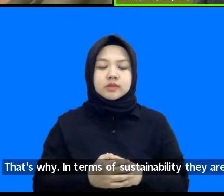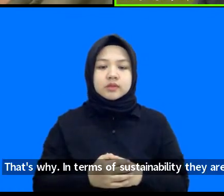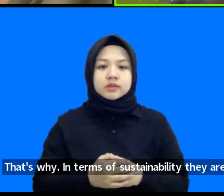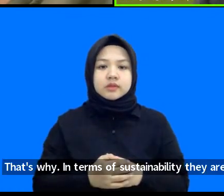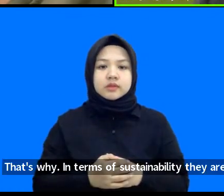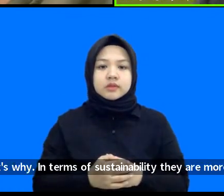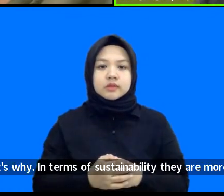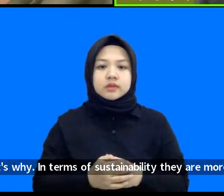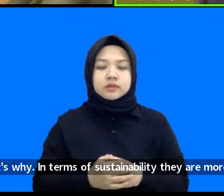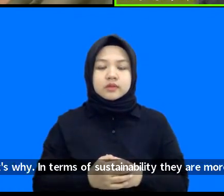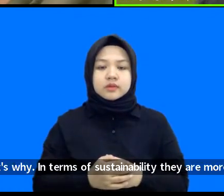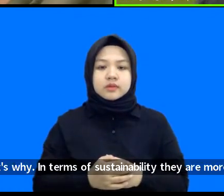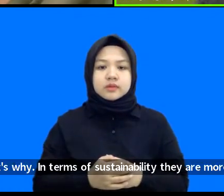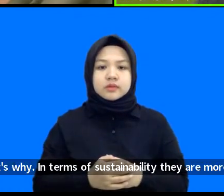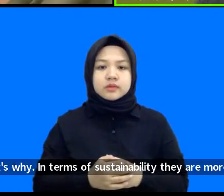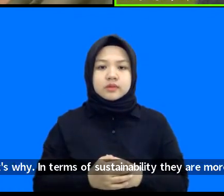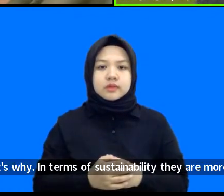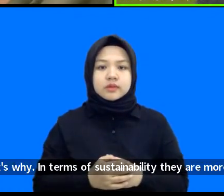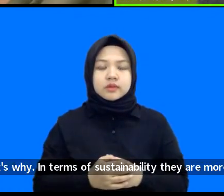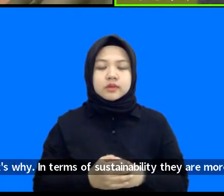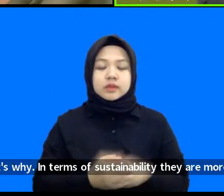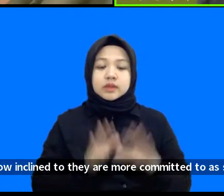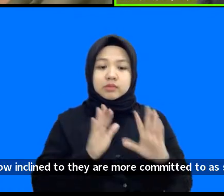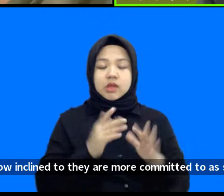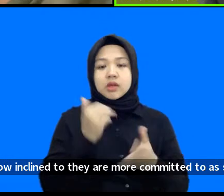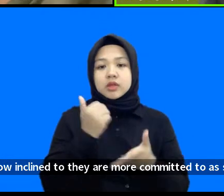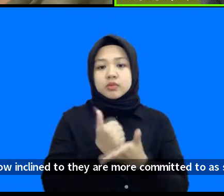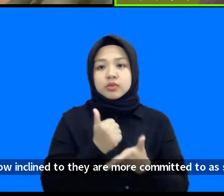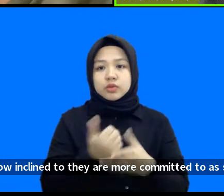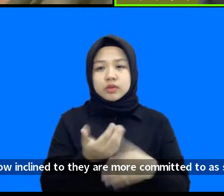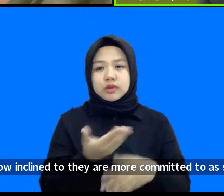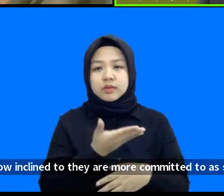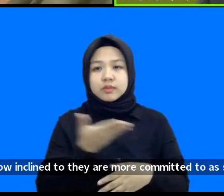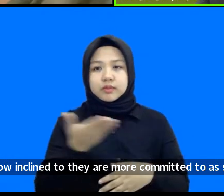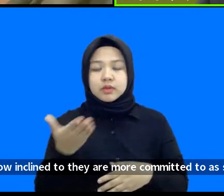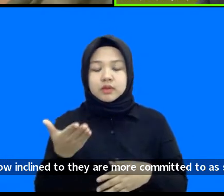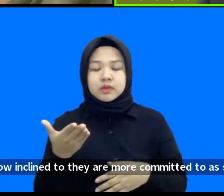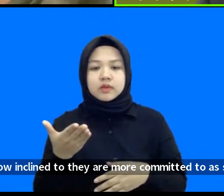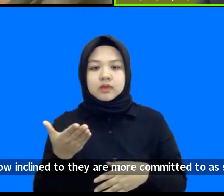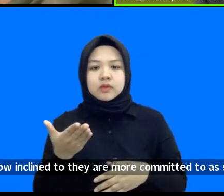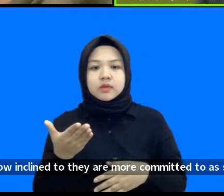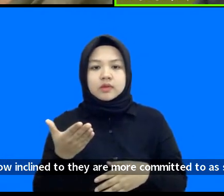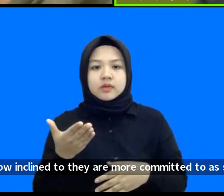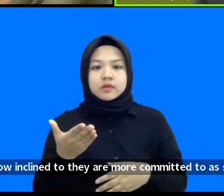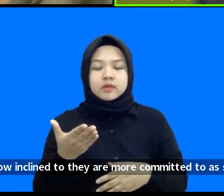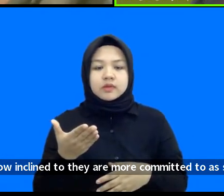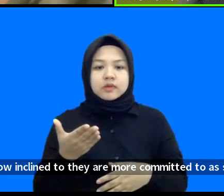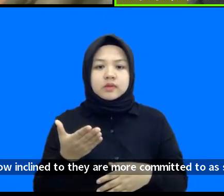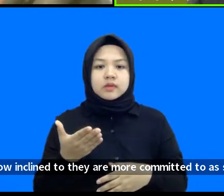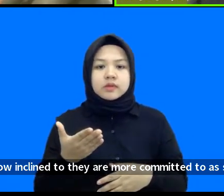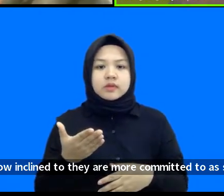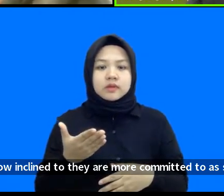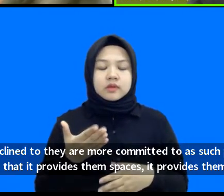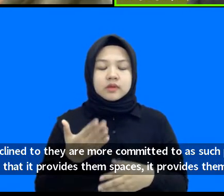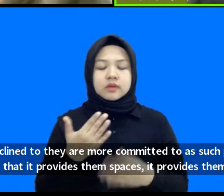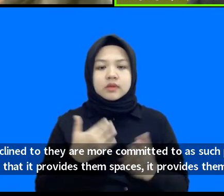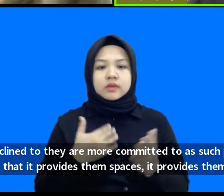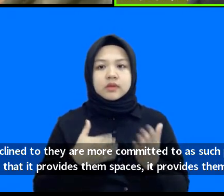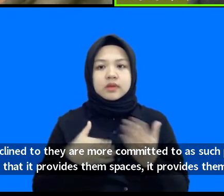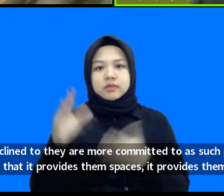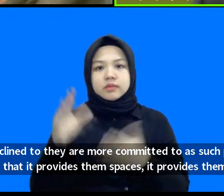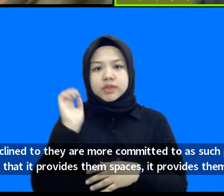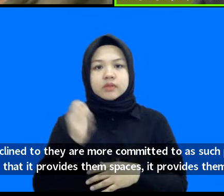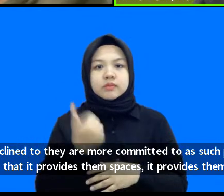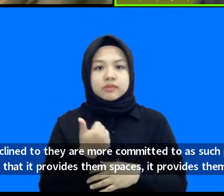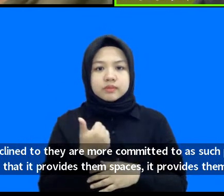more committed to such programs, because it provides them spaces, it provides them a sense of community and